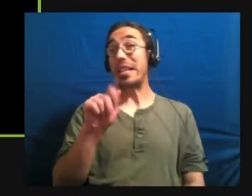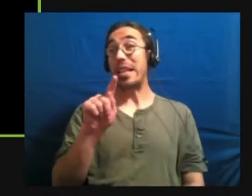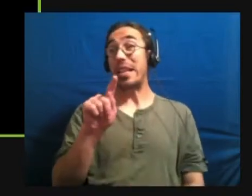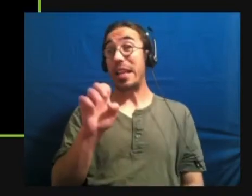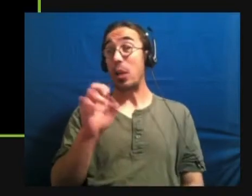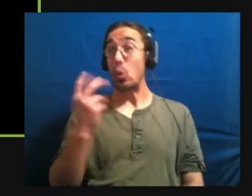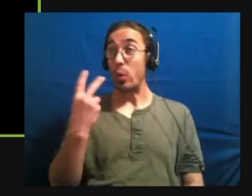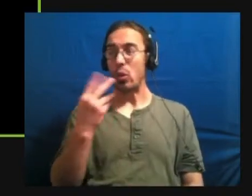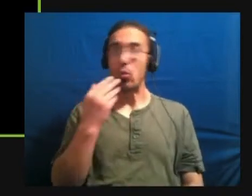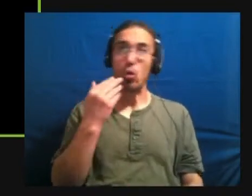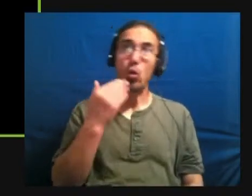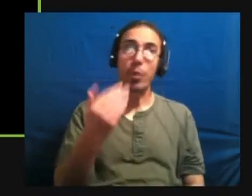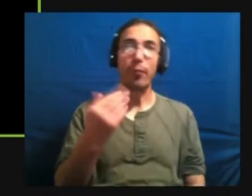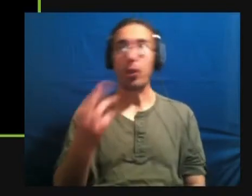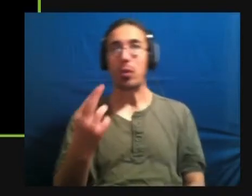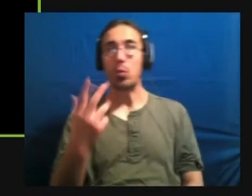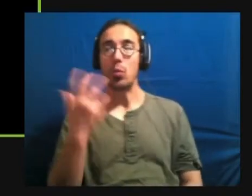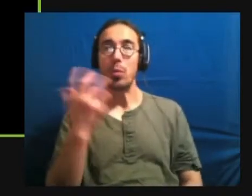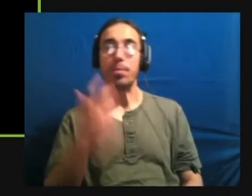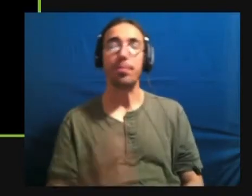a